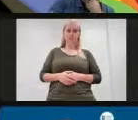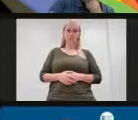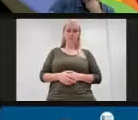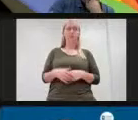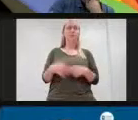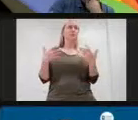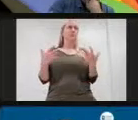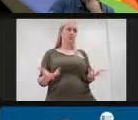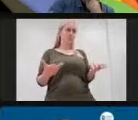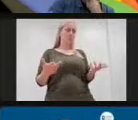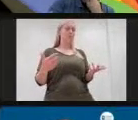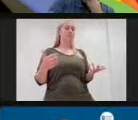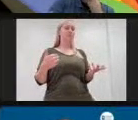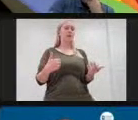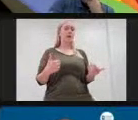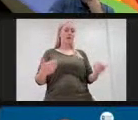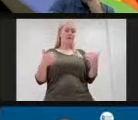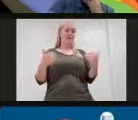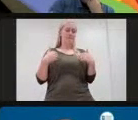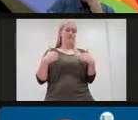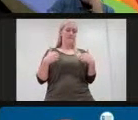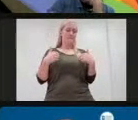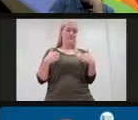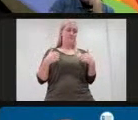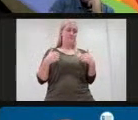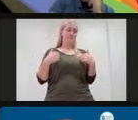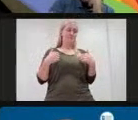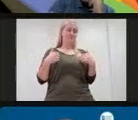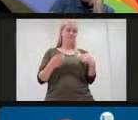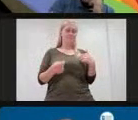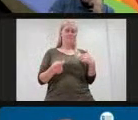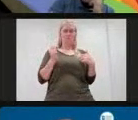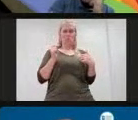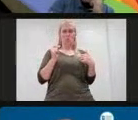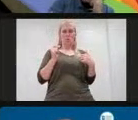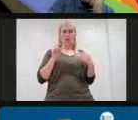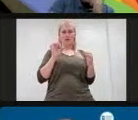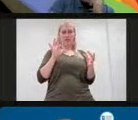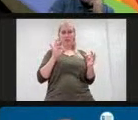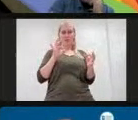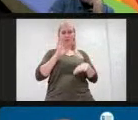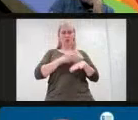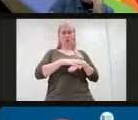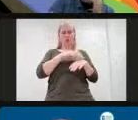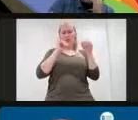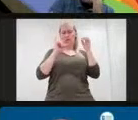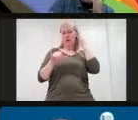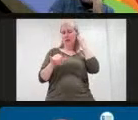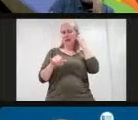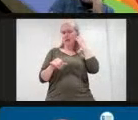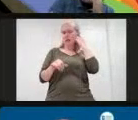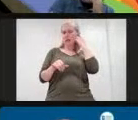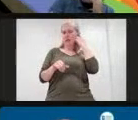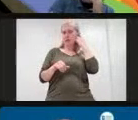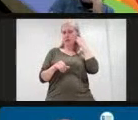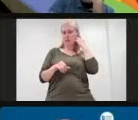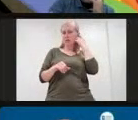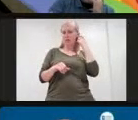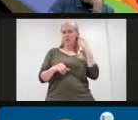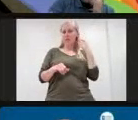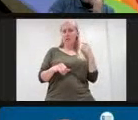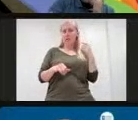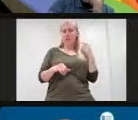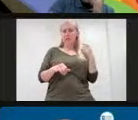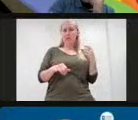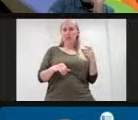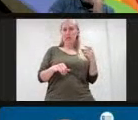Well, I have a quick feedback on that. There's a Division 22 also requires us